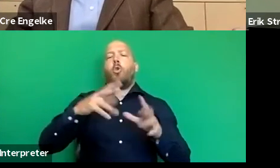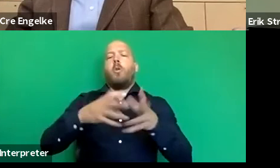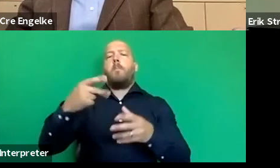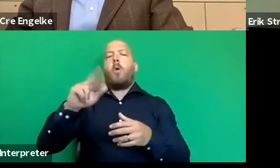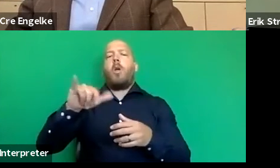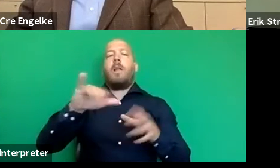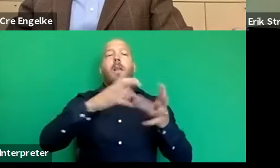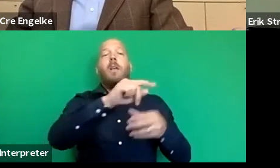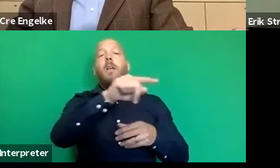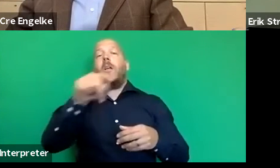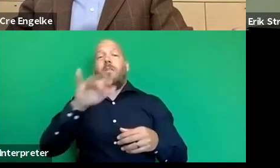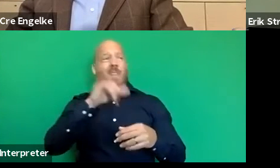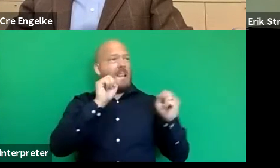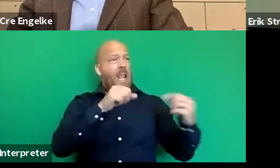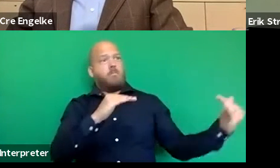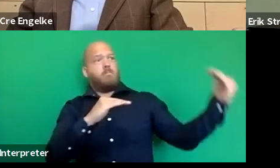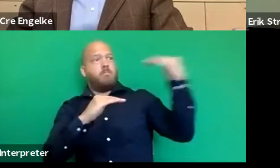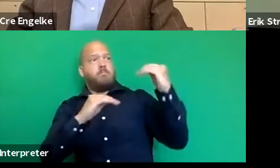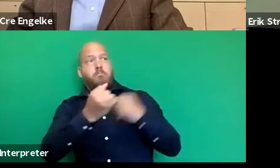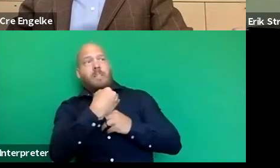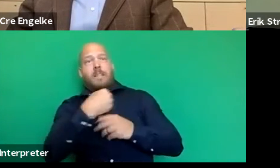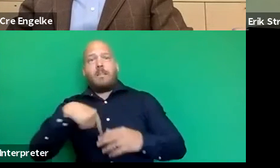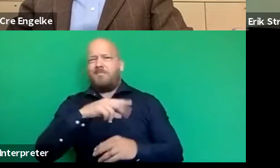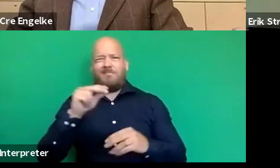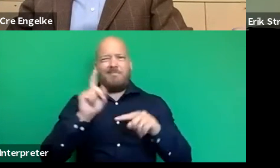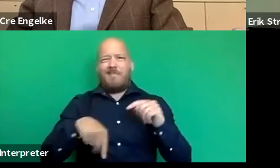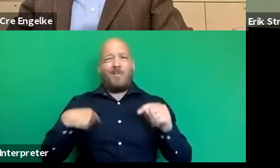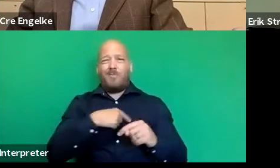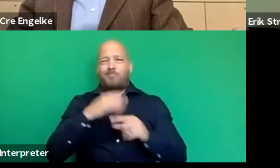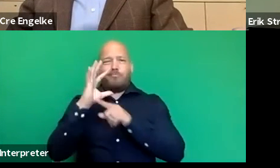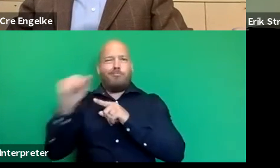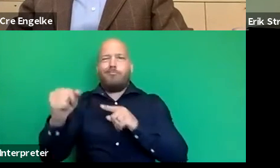in many cases it does. And we get that feedback all the time.